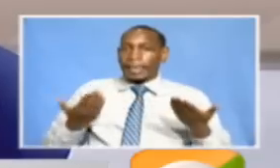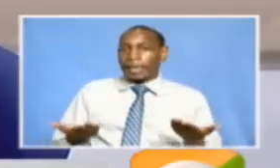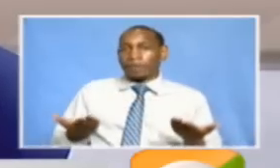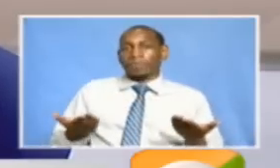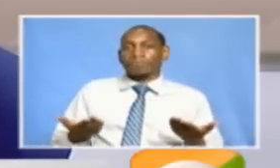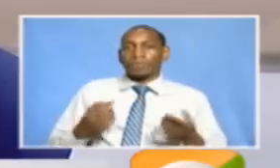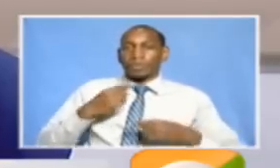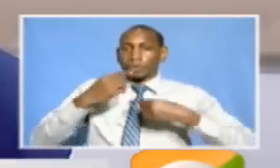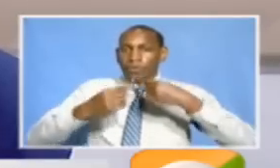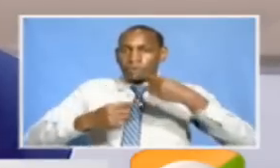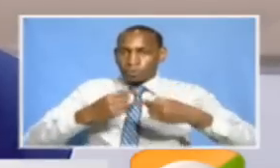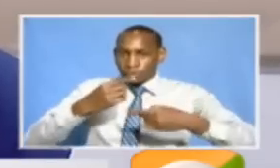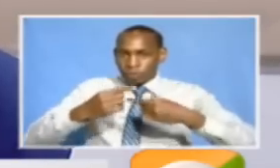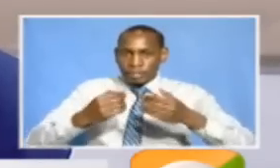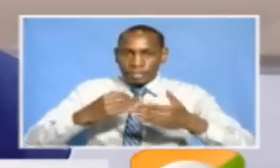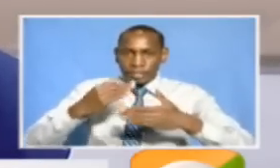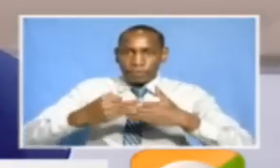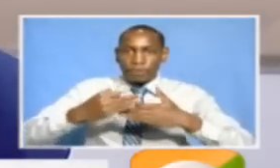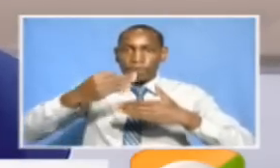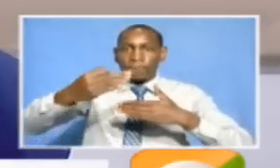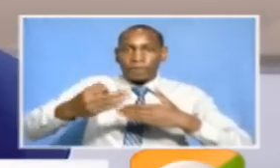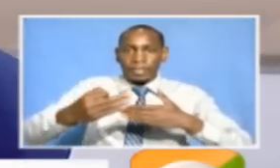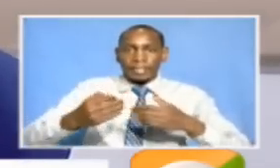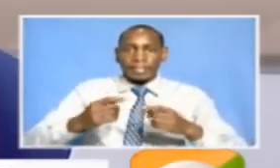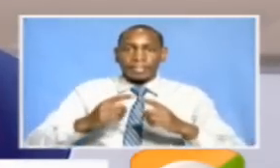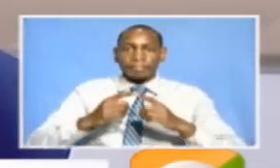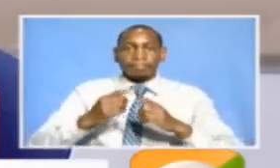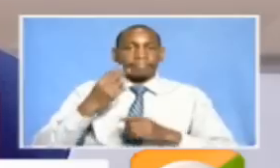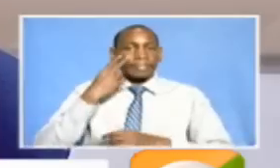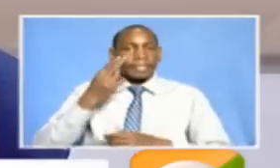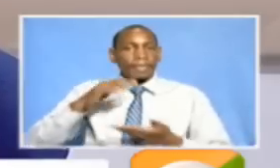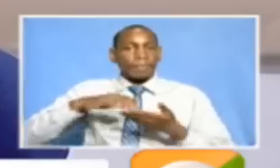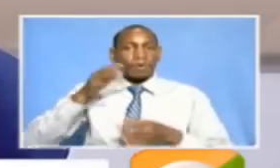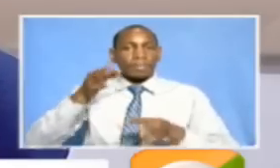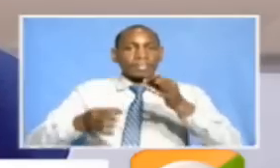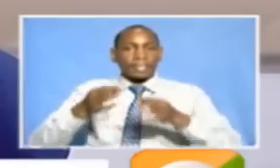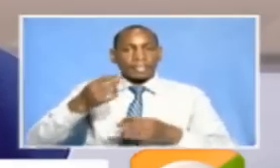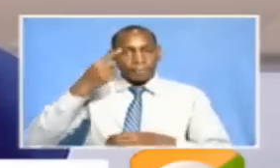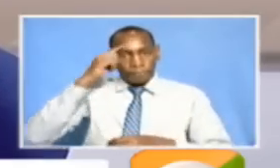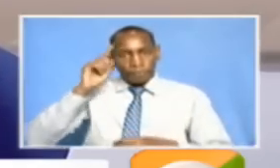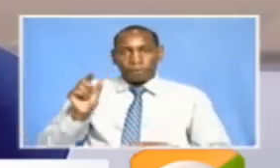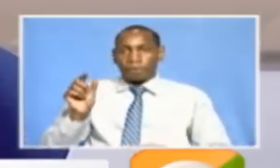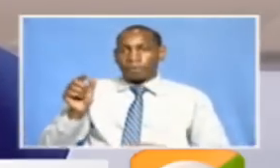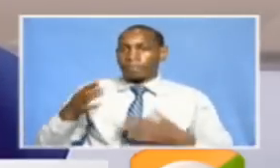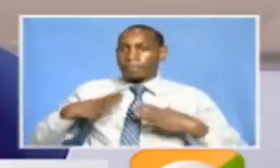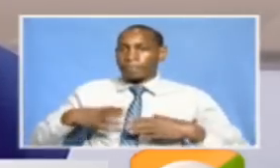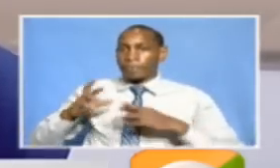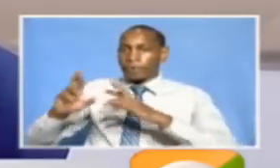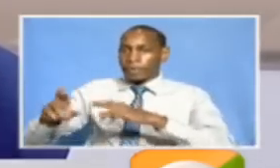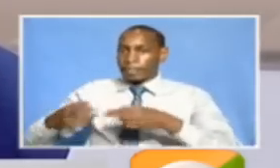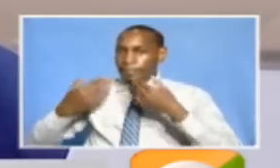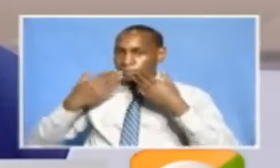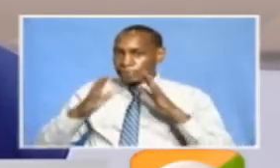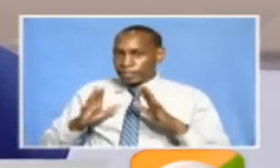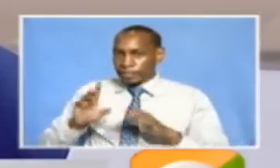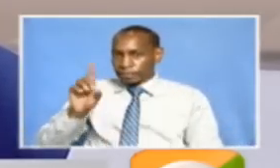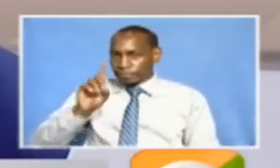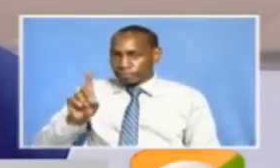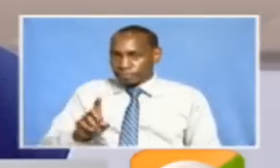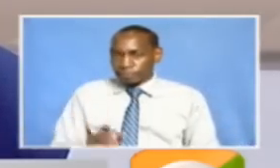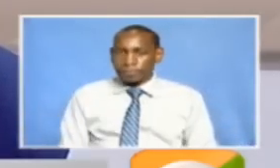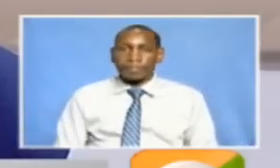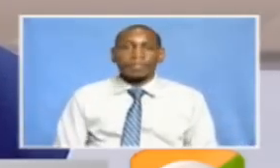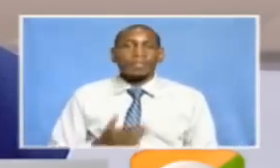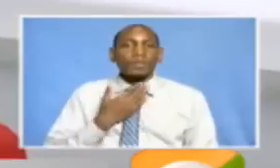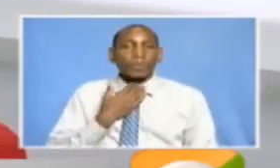this conversation forward to where we see more justice for victims? I'll start with you, Dr. Shackle. Well, I'd just like to